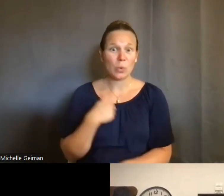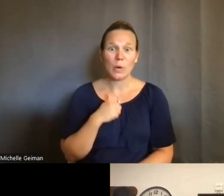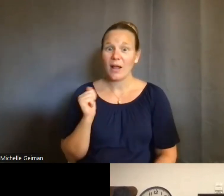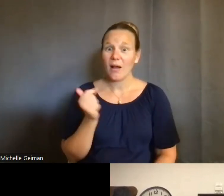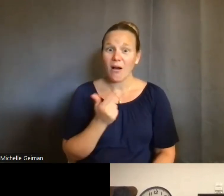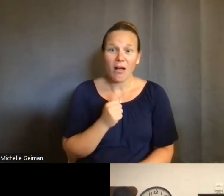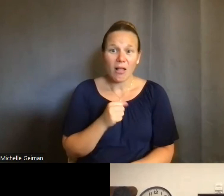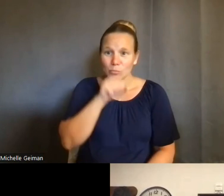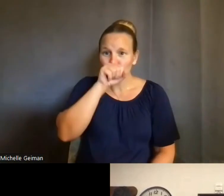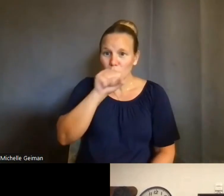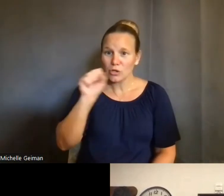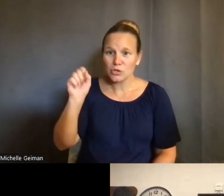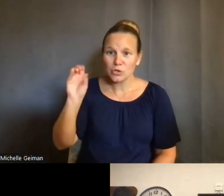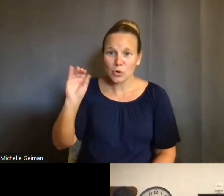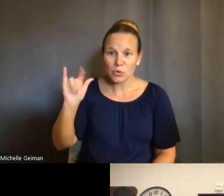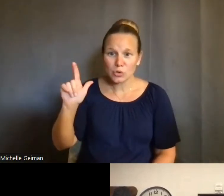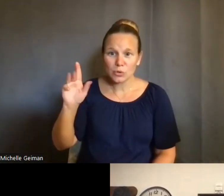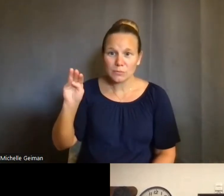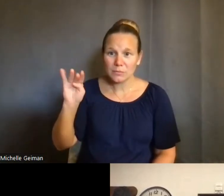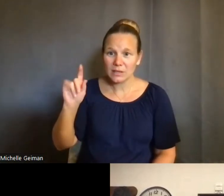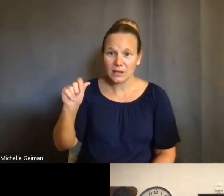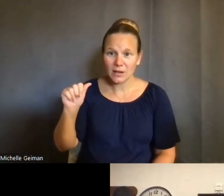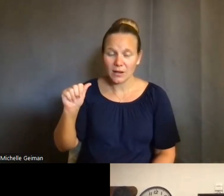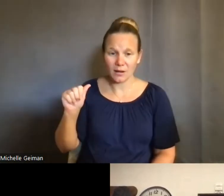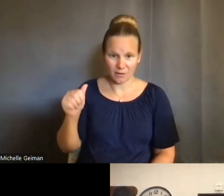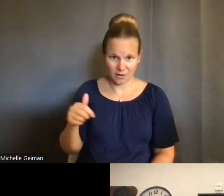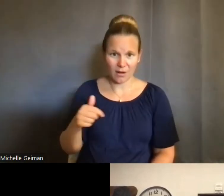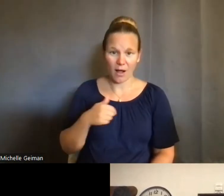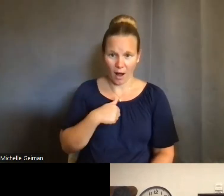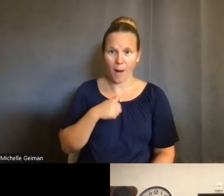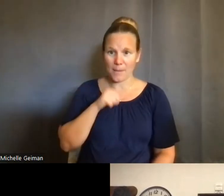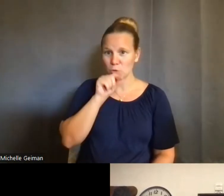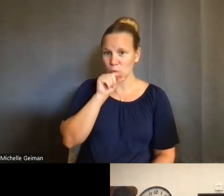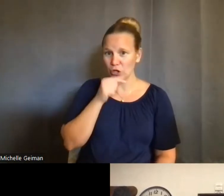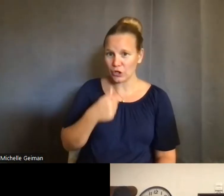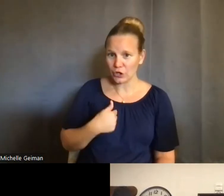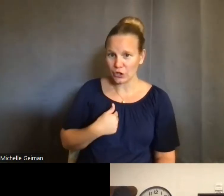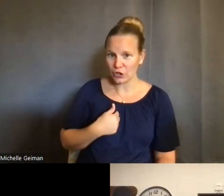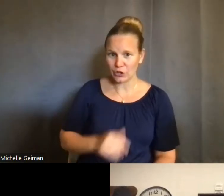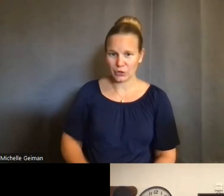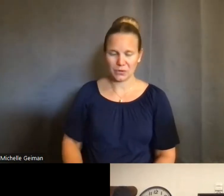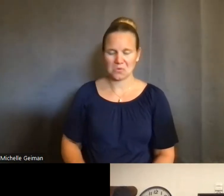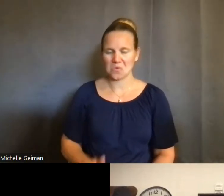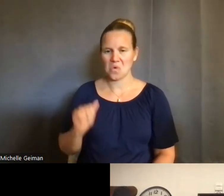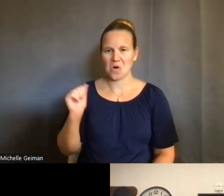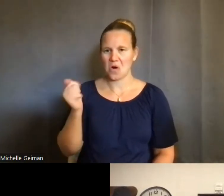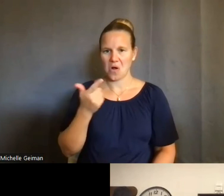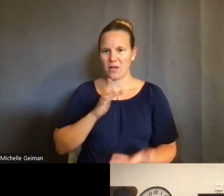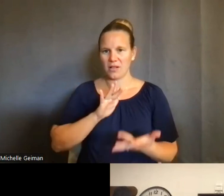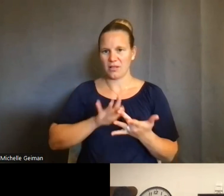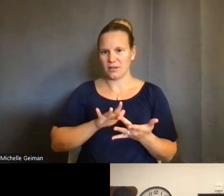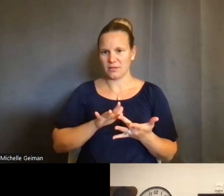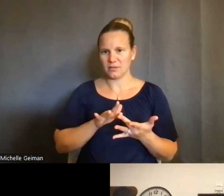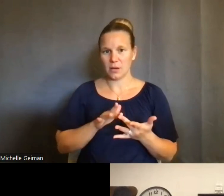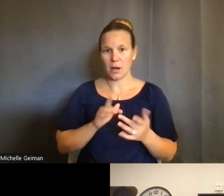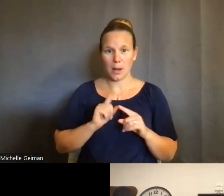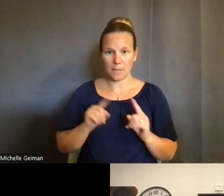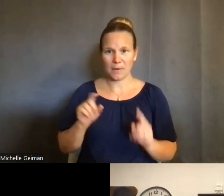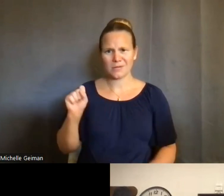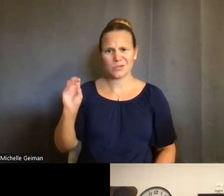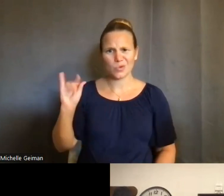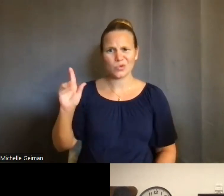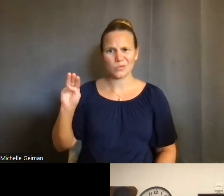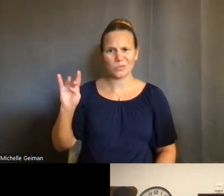on Twitter. We're all in some way, right, linked into social media, but social media also exacerbates